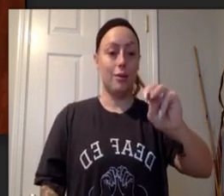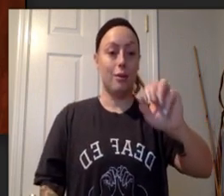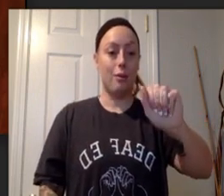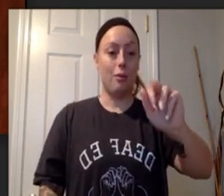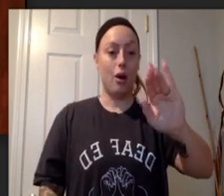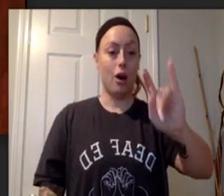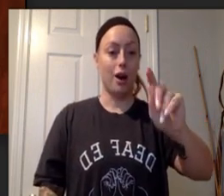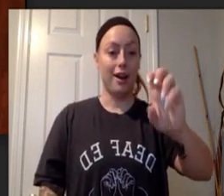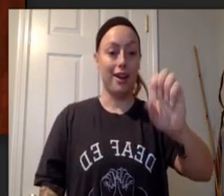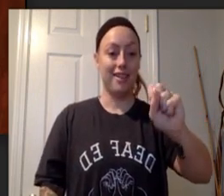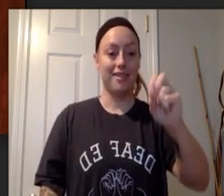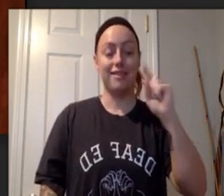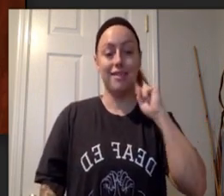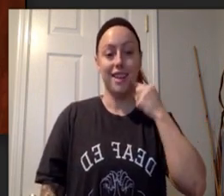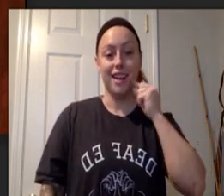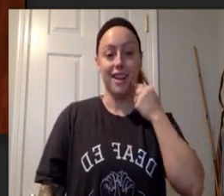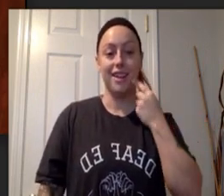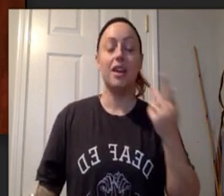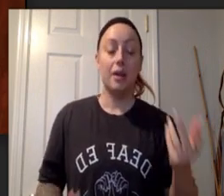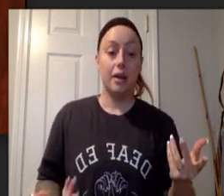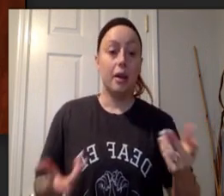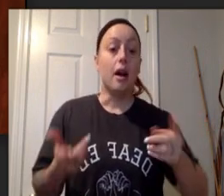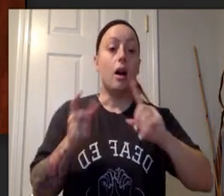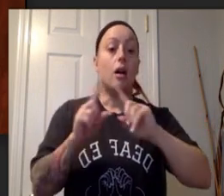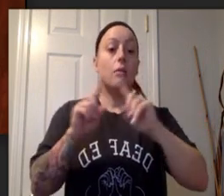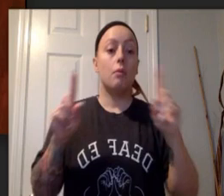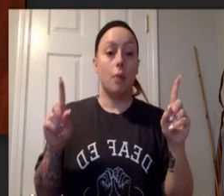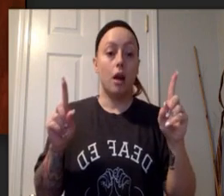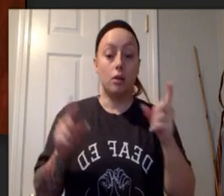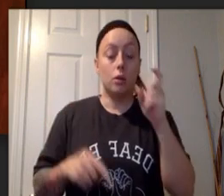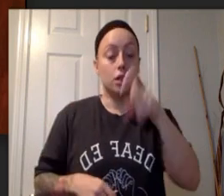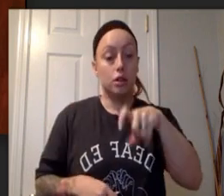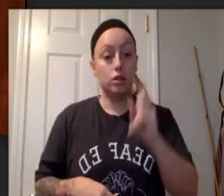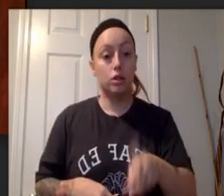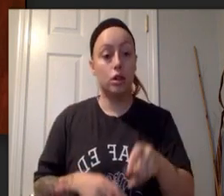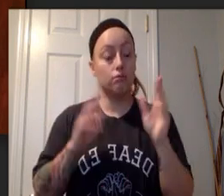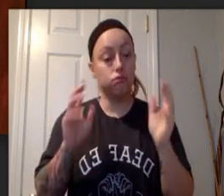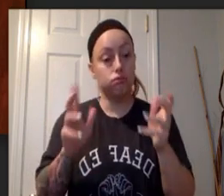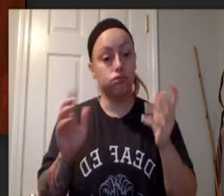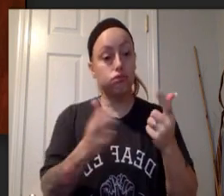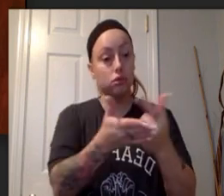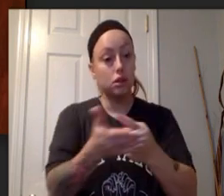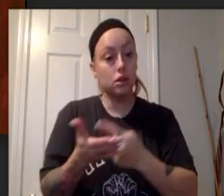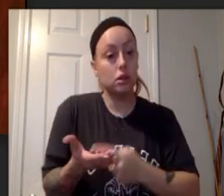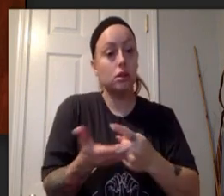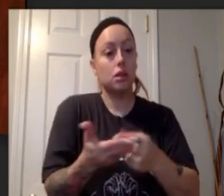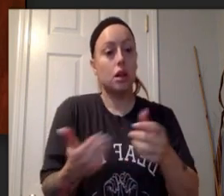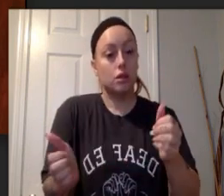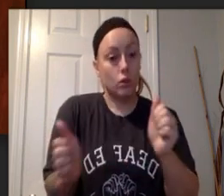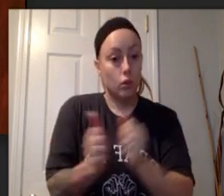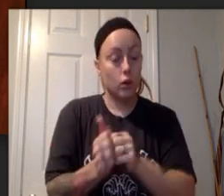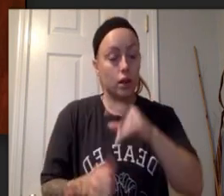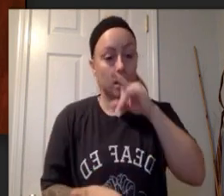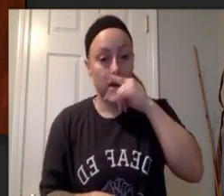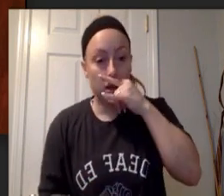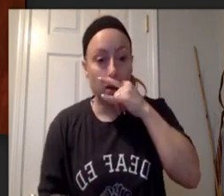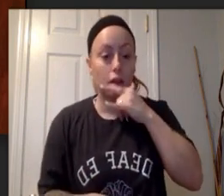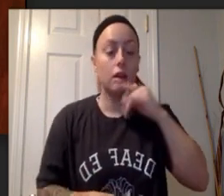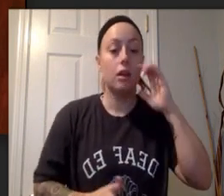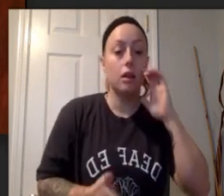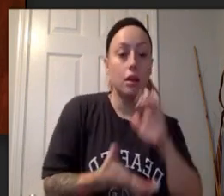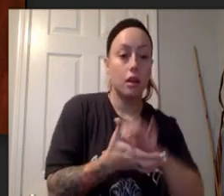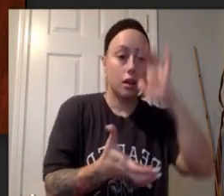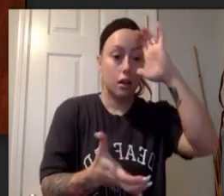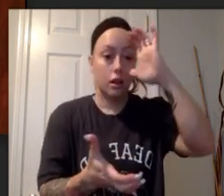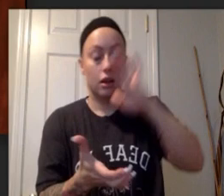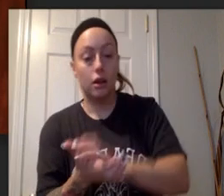but this is, I mean, an opportunity too, just to be talking with our people, with our kids, with whomever, that Yes. this is out there, right? And that this is dangerous and that you can't just take a